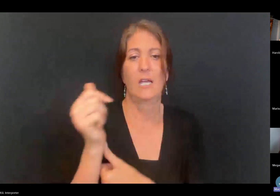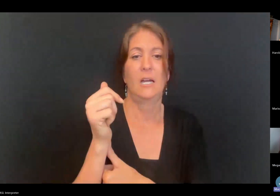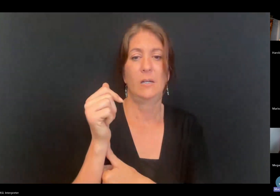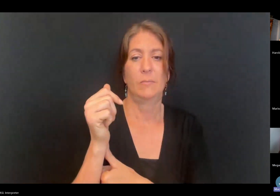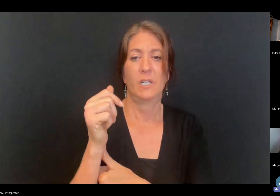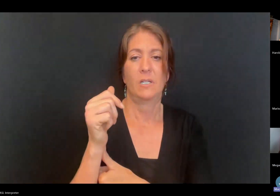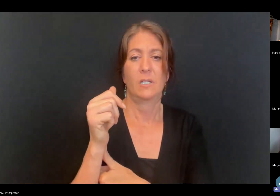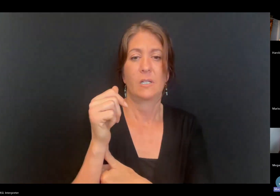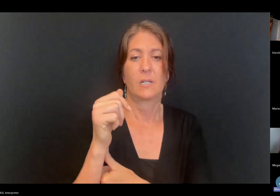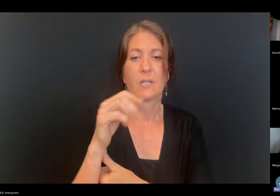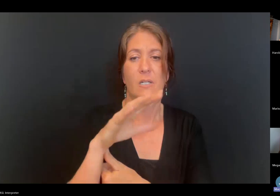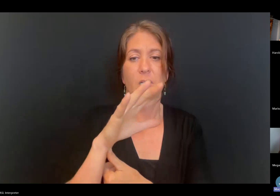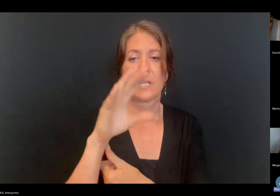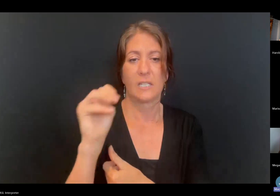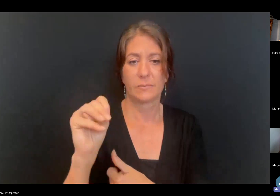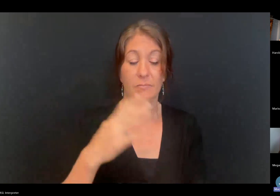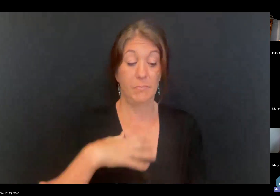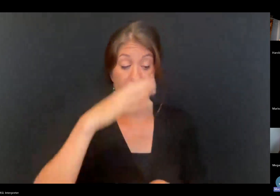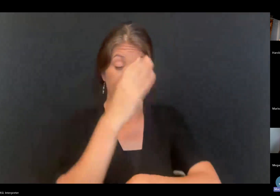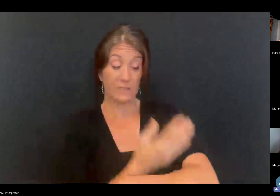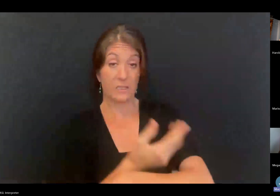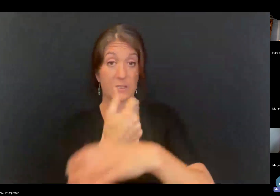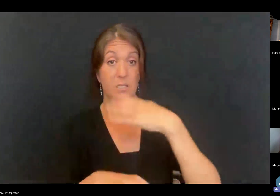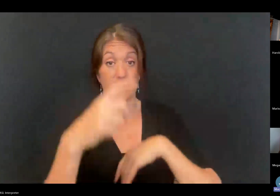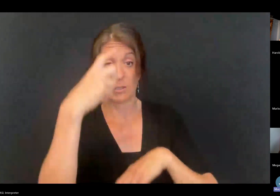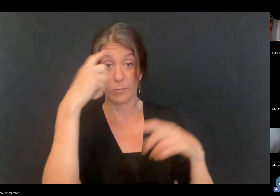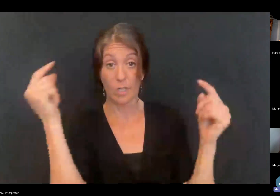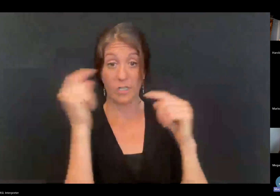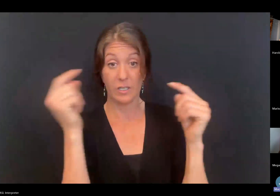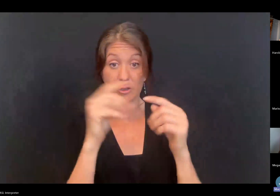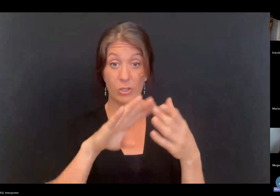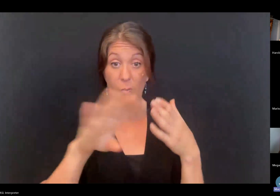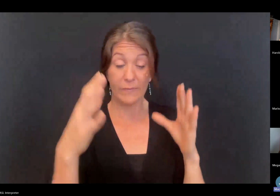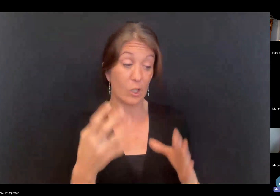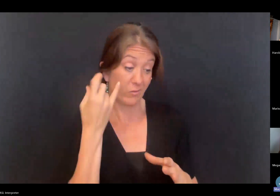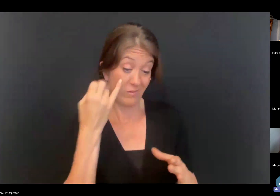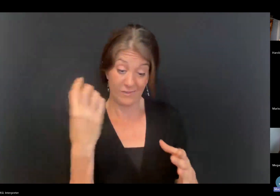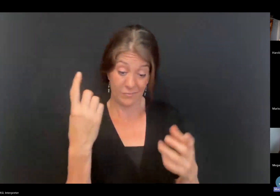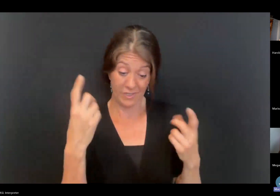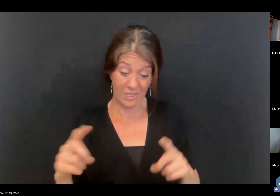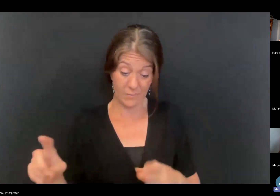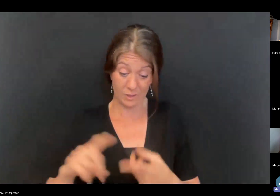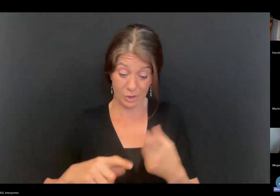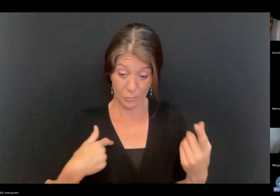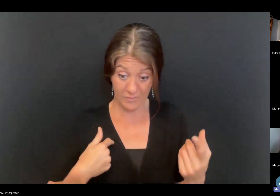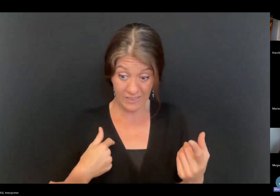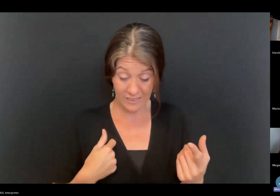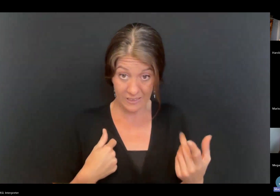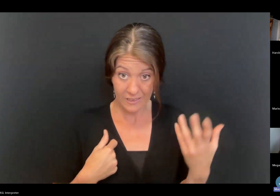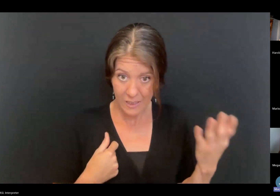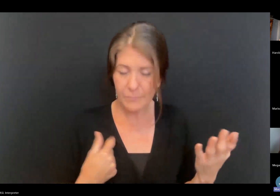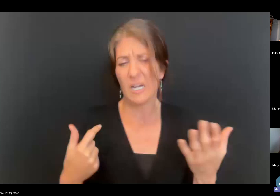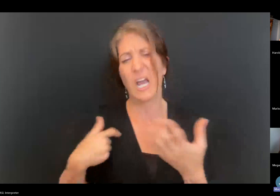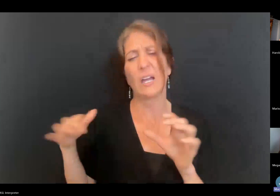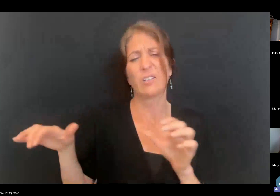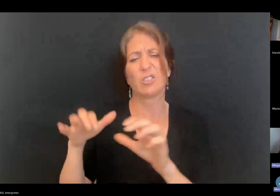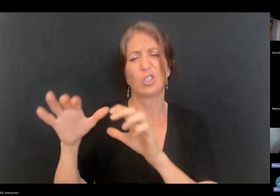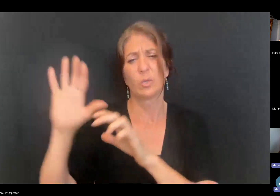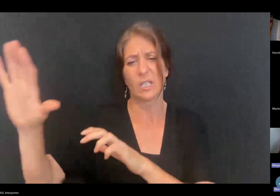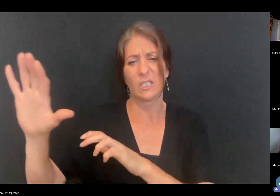BI waiver. What if something happens to me? He's going to need, I do his administration now.